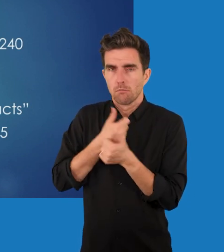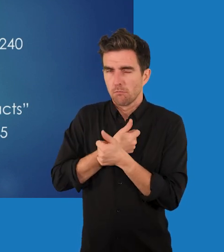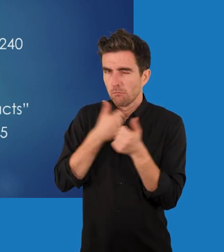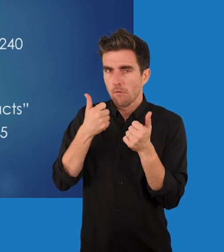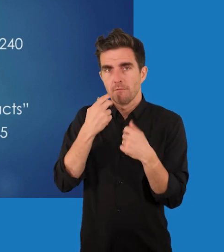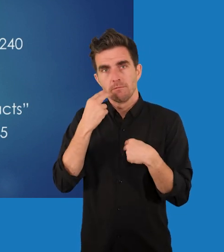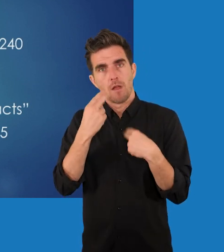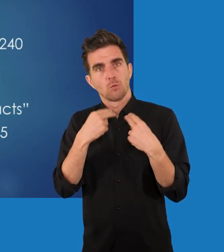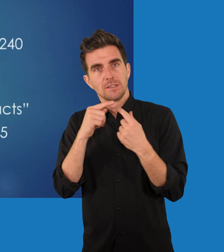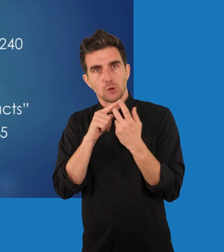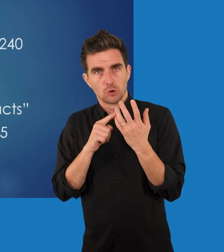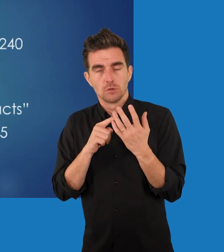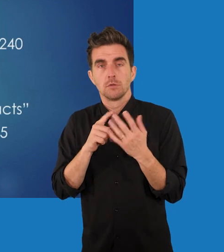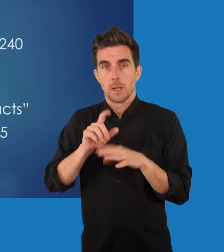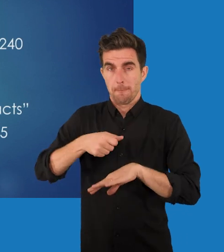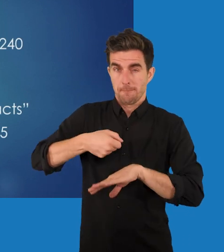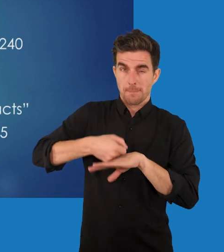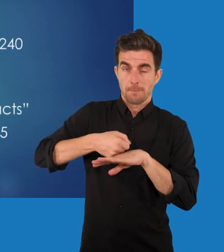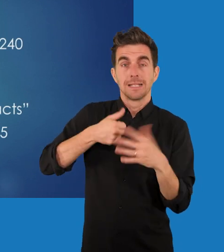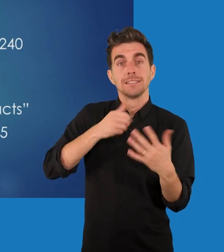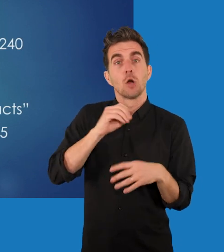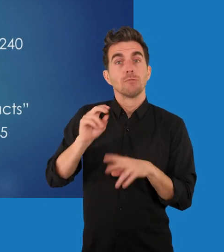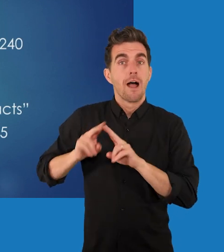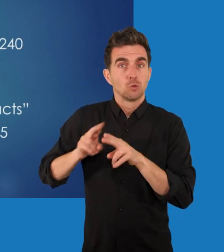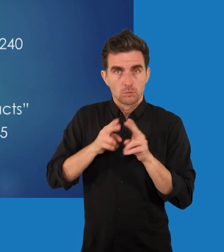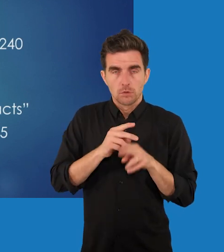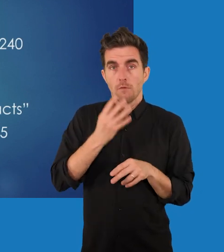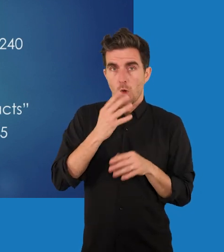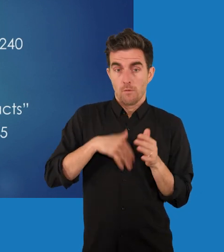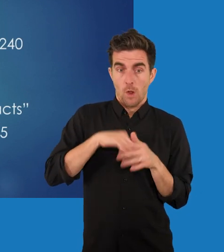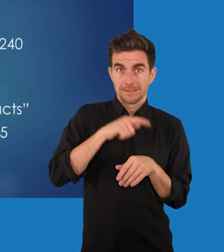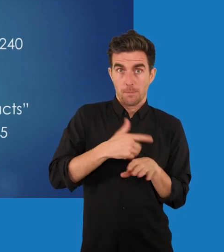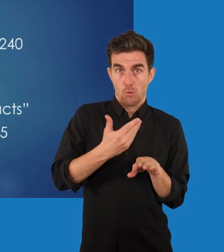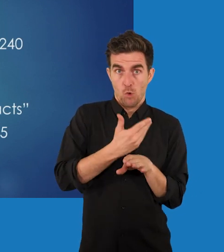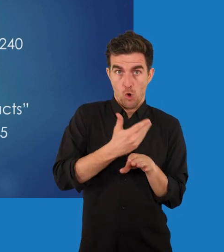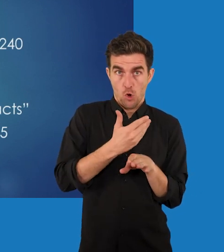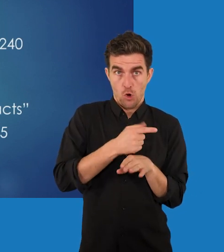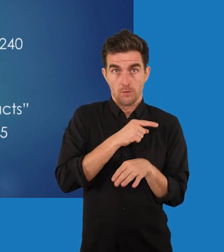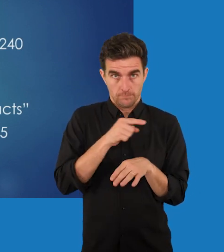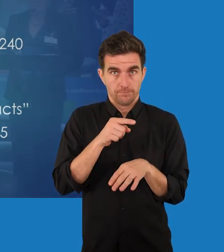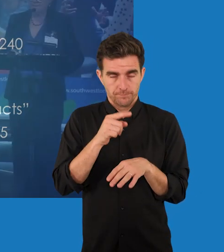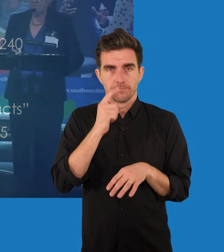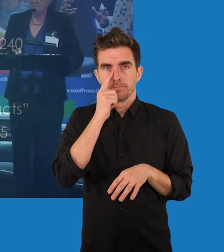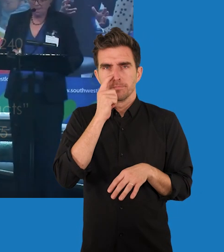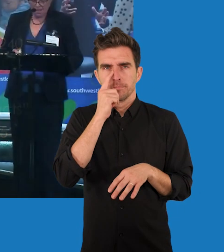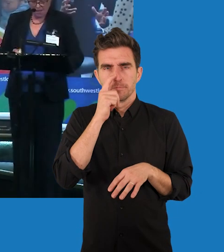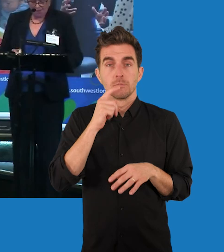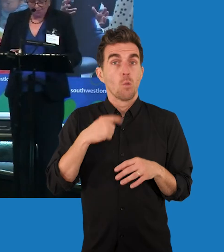effective evaluation will only be reached with a minimum of 600 households and 4 full-time equivalent